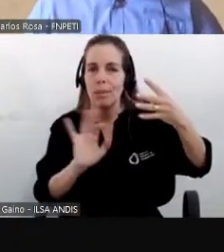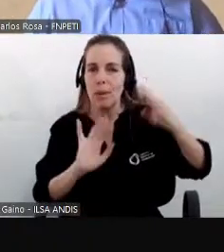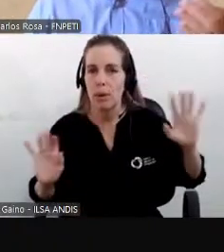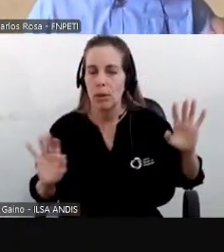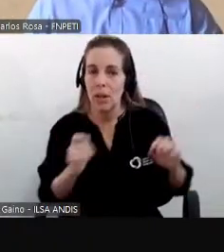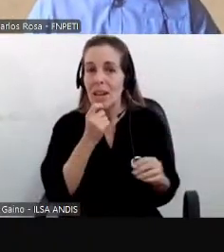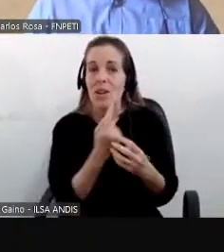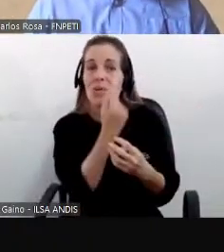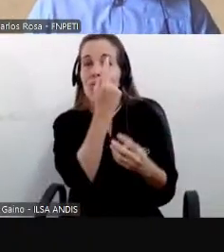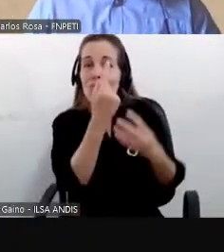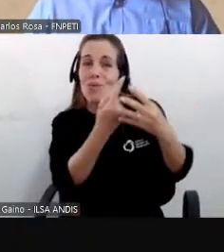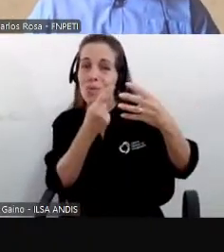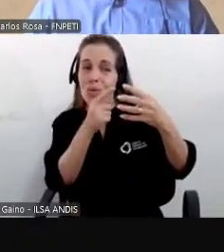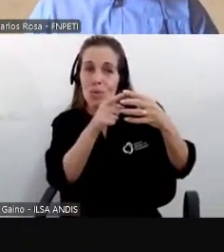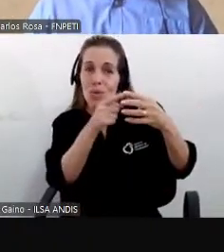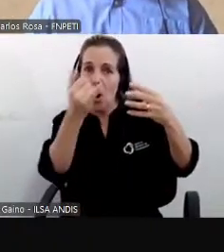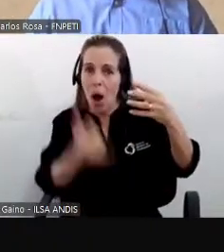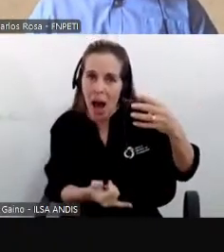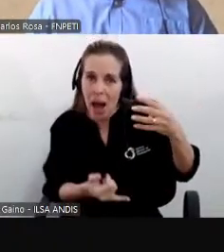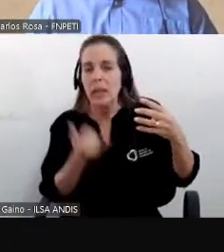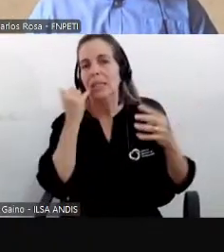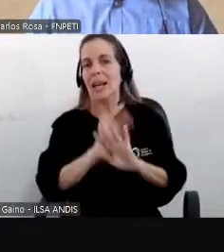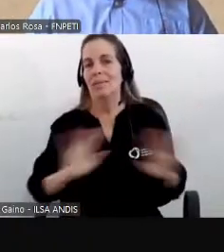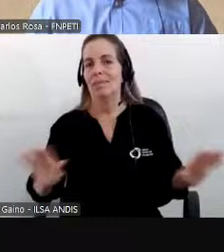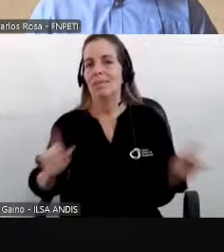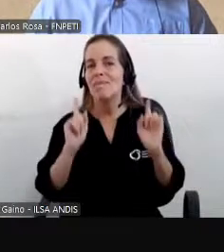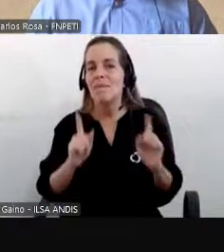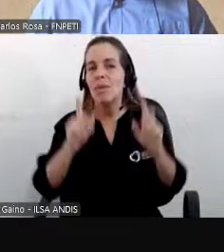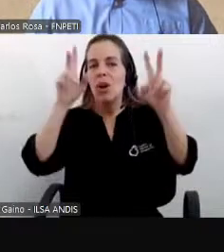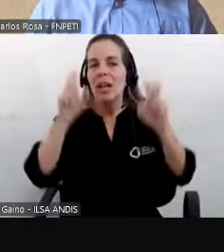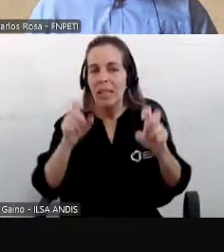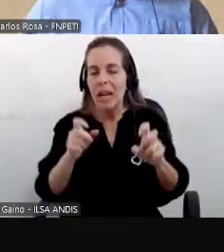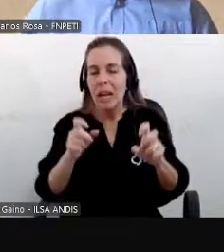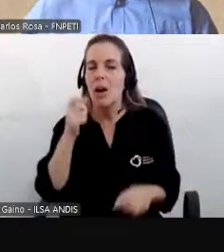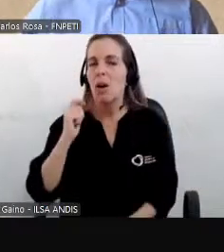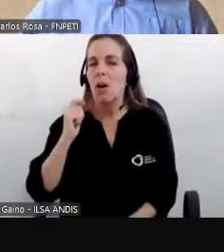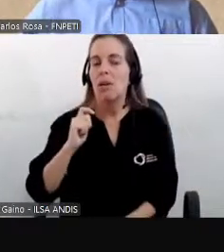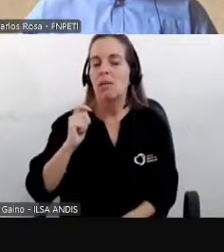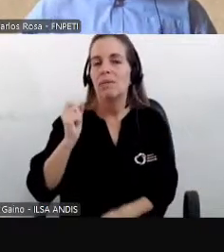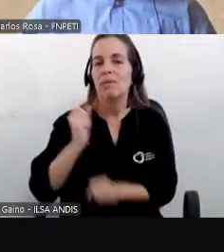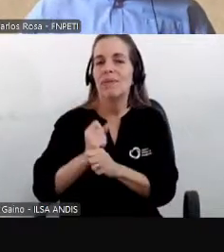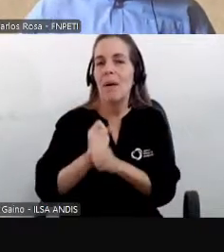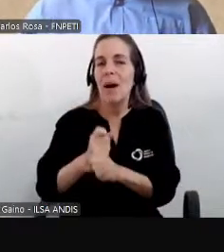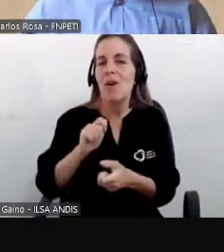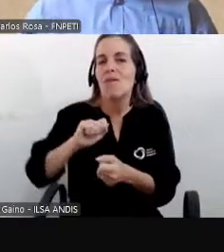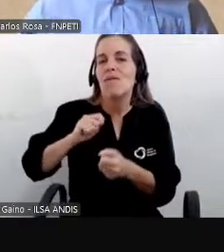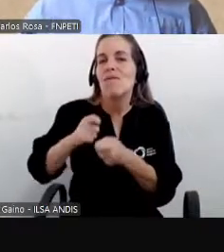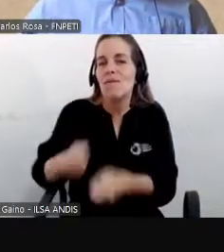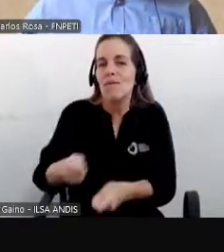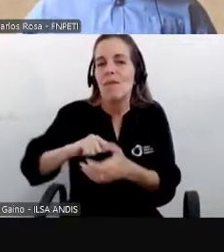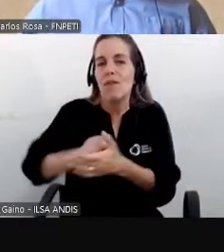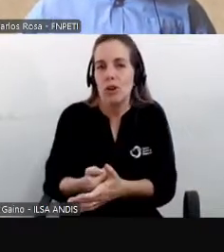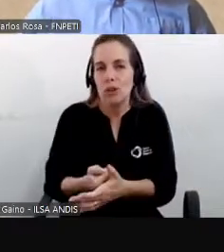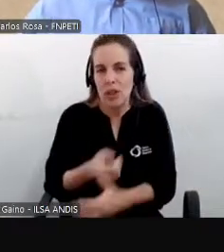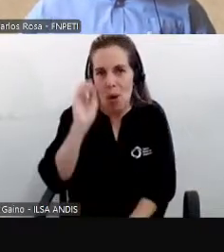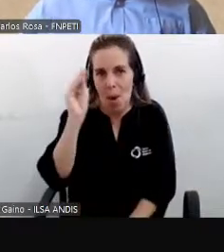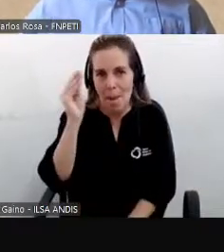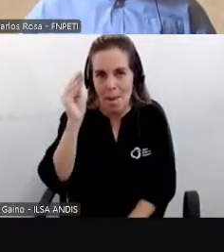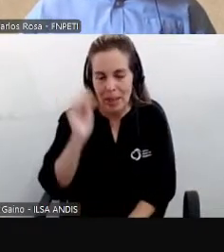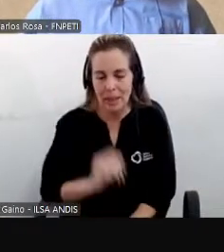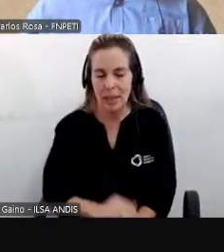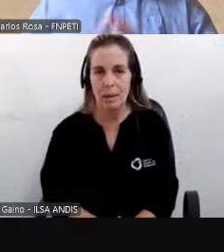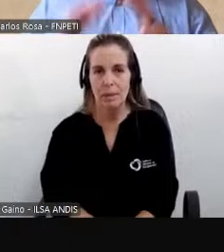labor. Just with the occurrence of one of these items allows us to classify